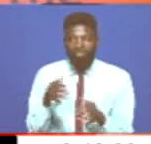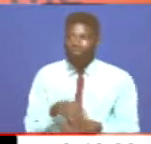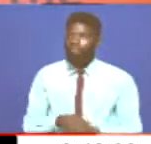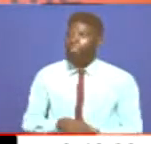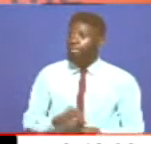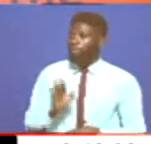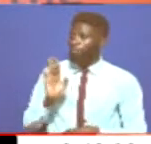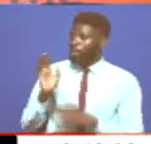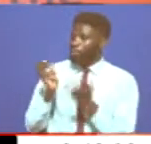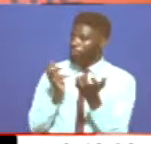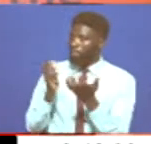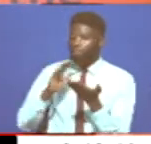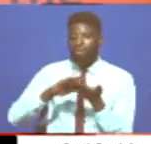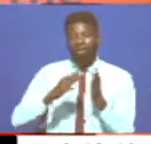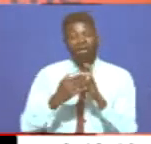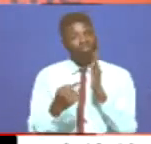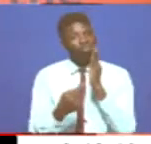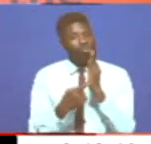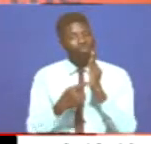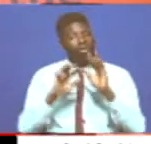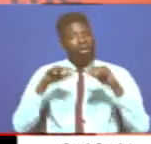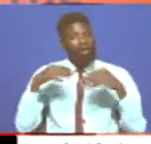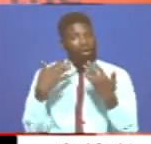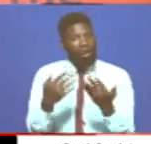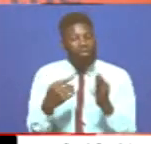business? How are you showing up